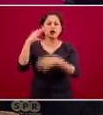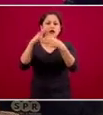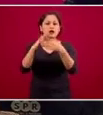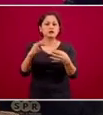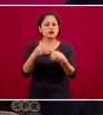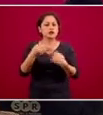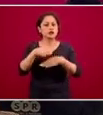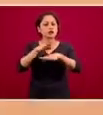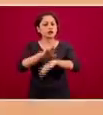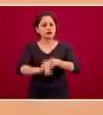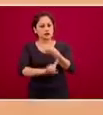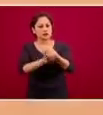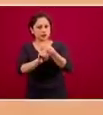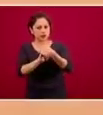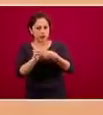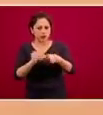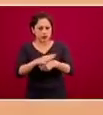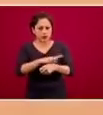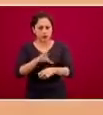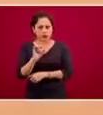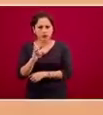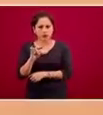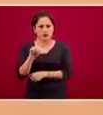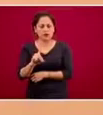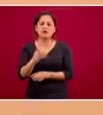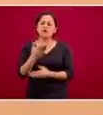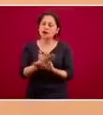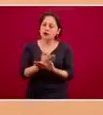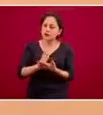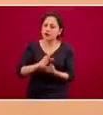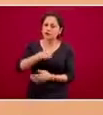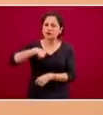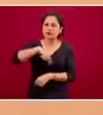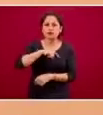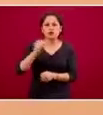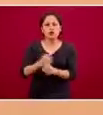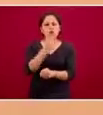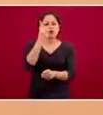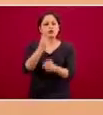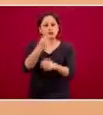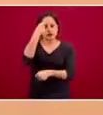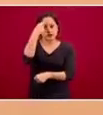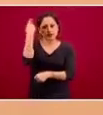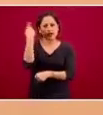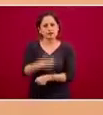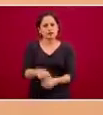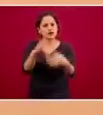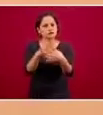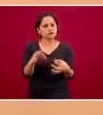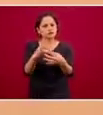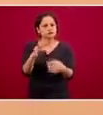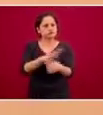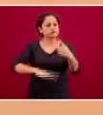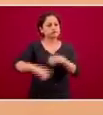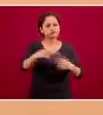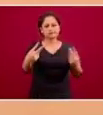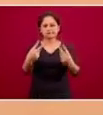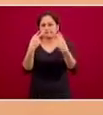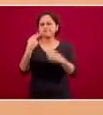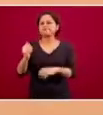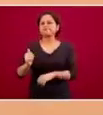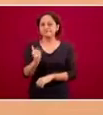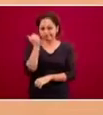on behalf of the mental health workers of our countries. Because to have this opportunity